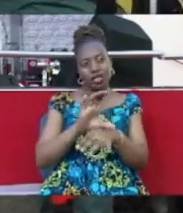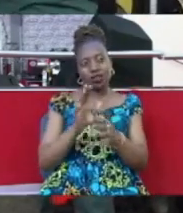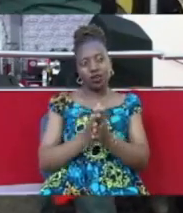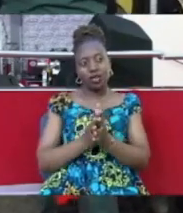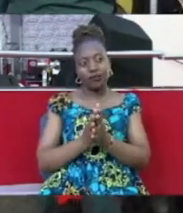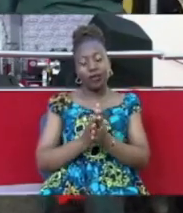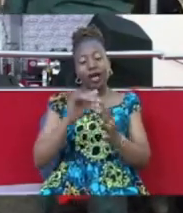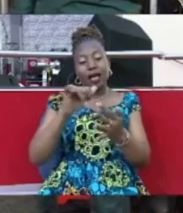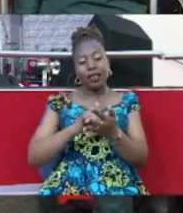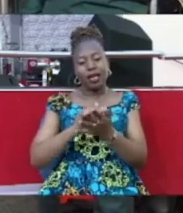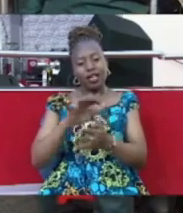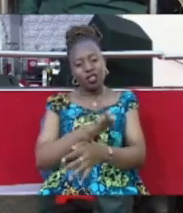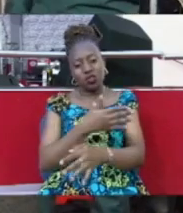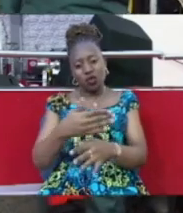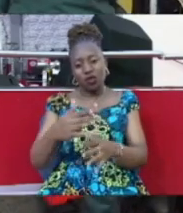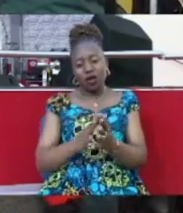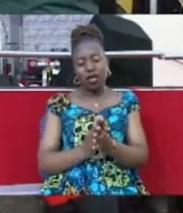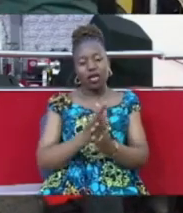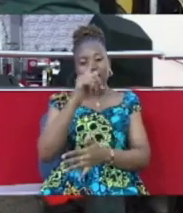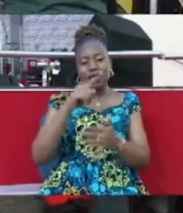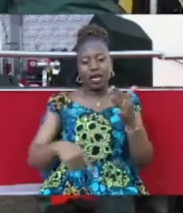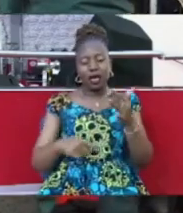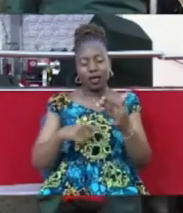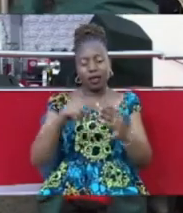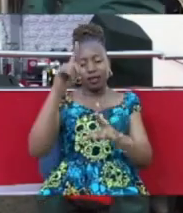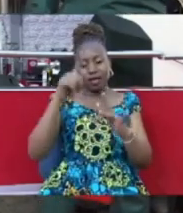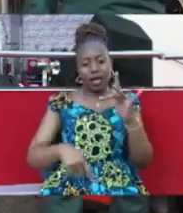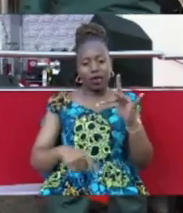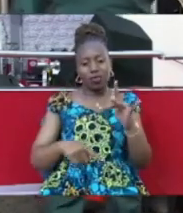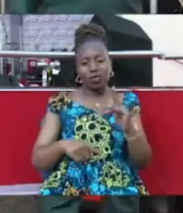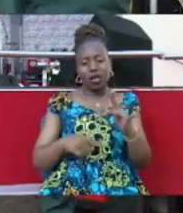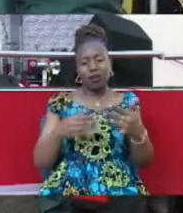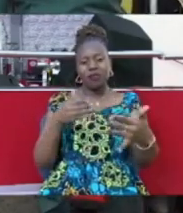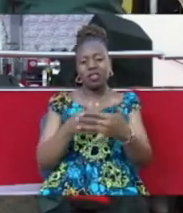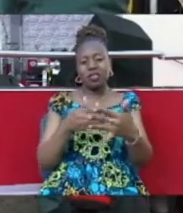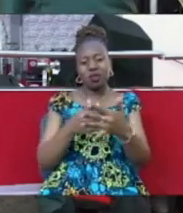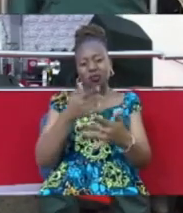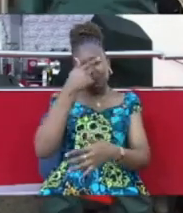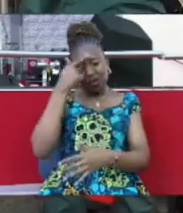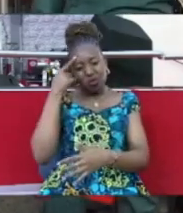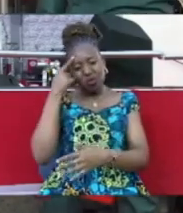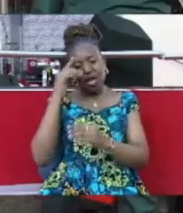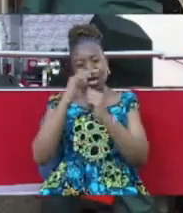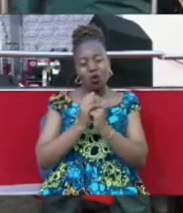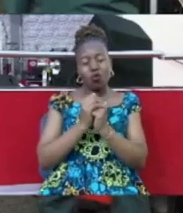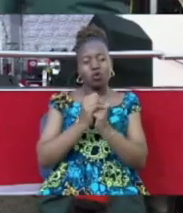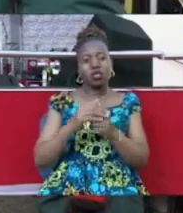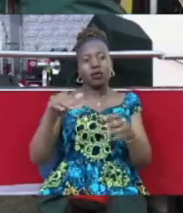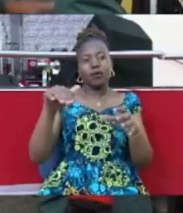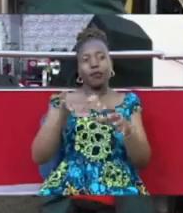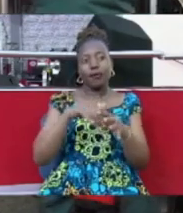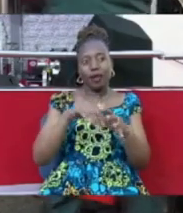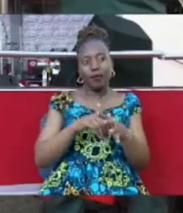That song cannot be quenched because a worship team member has done an off key somewhere, and the worship team, that's not an excuse of